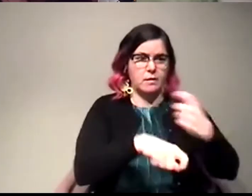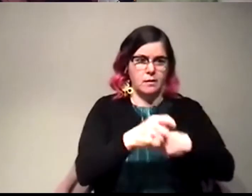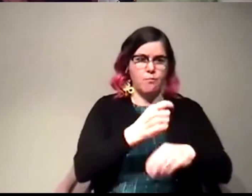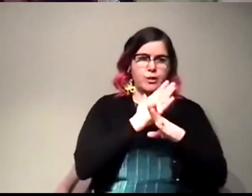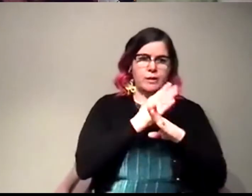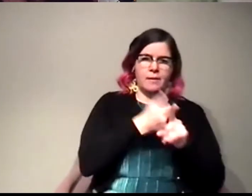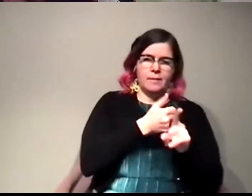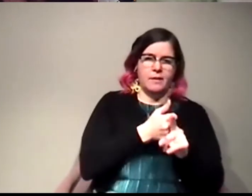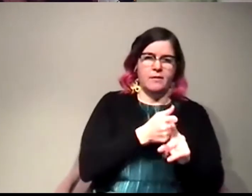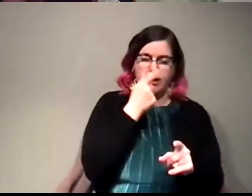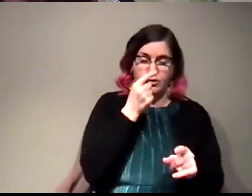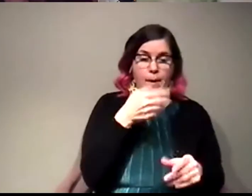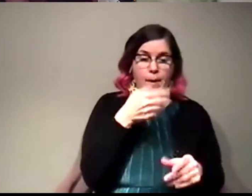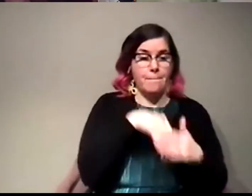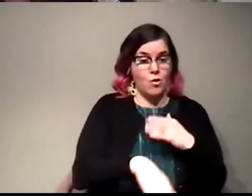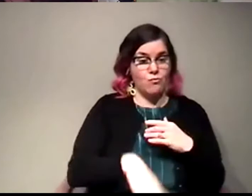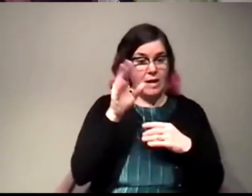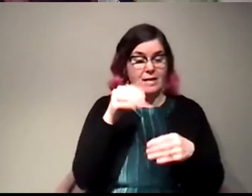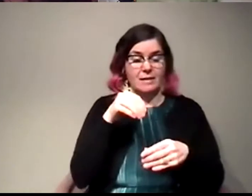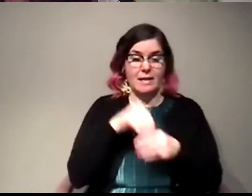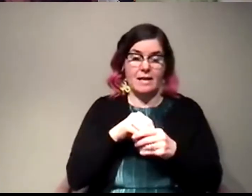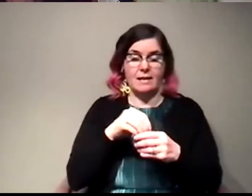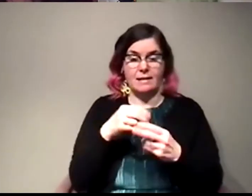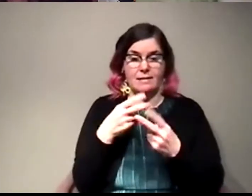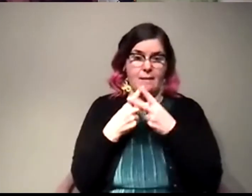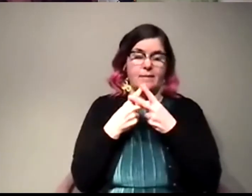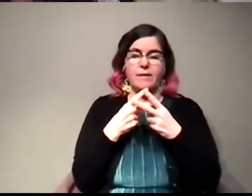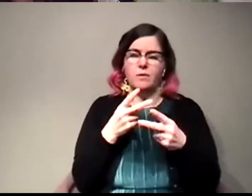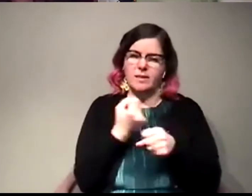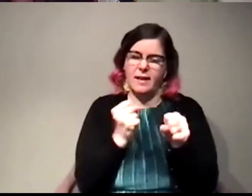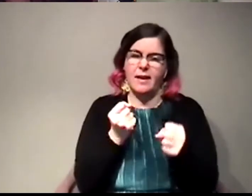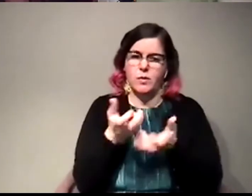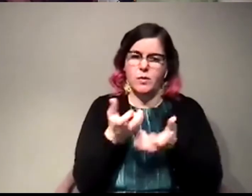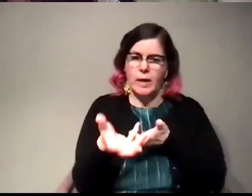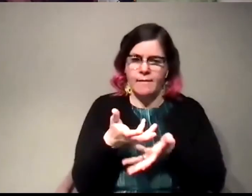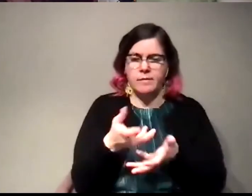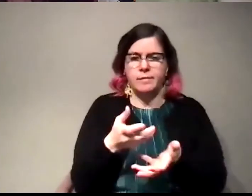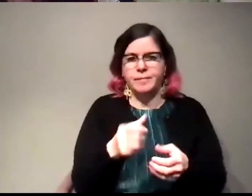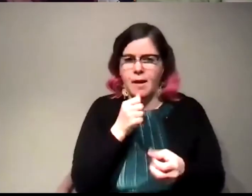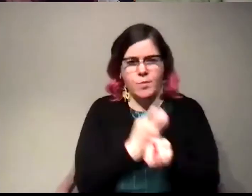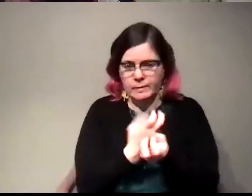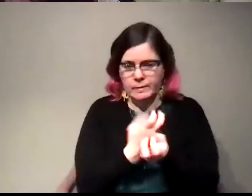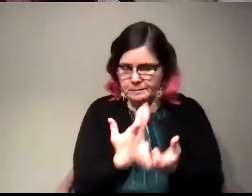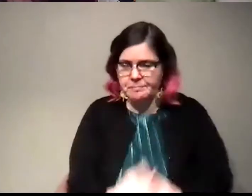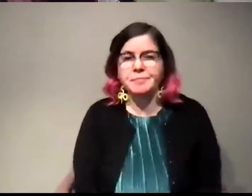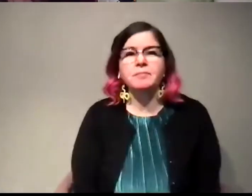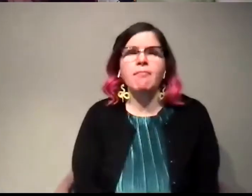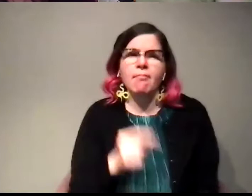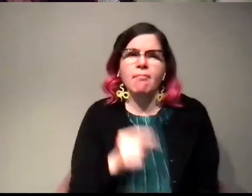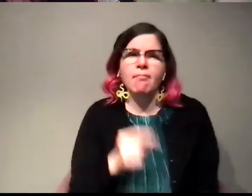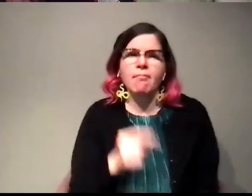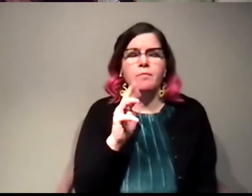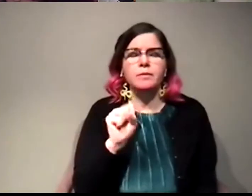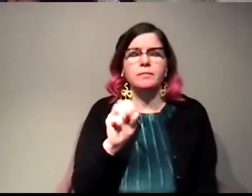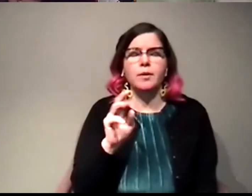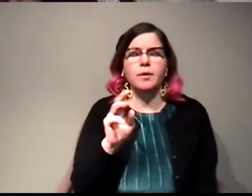So frogs born and raised in captivity will actually be pretty safe to handle. Very cool. Mrs. Barnes's third graders would